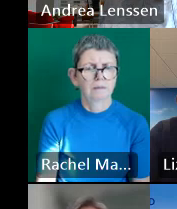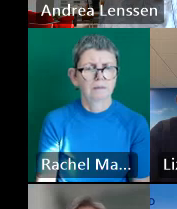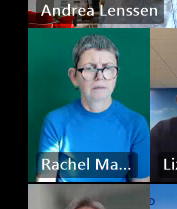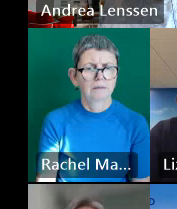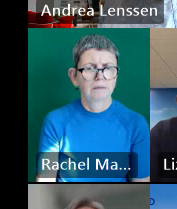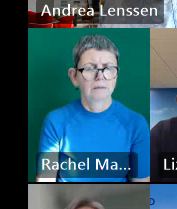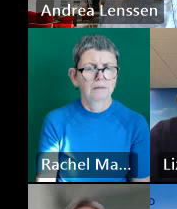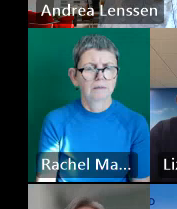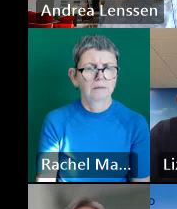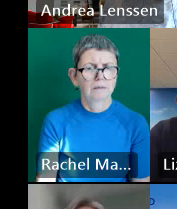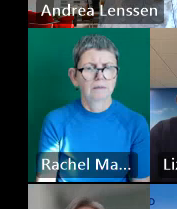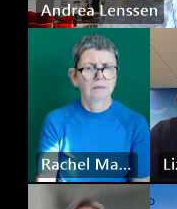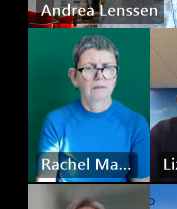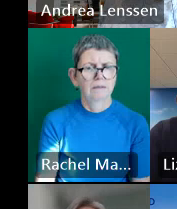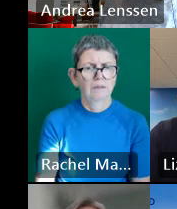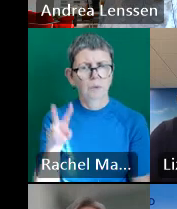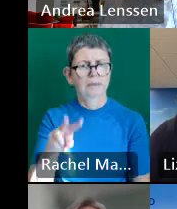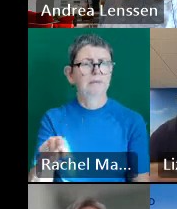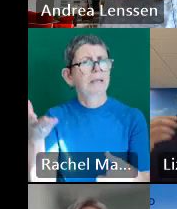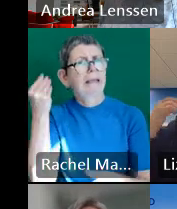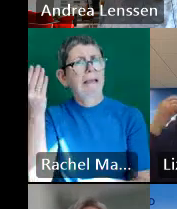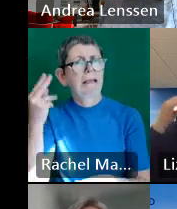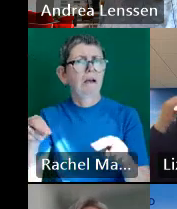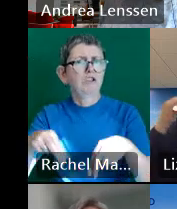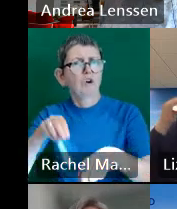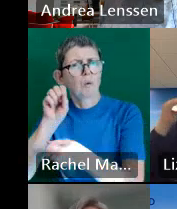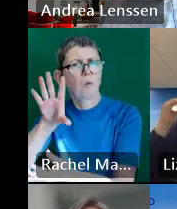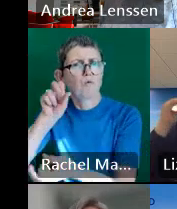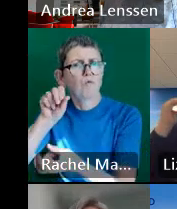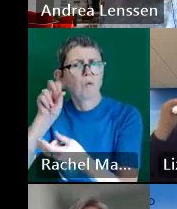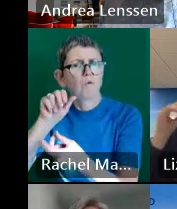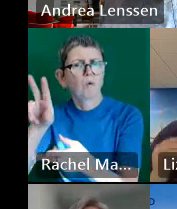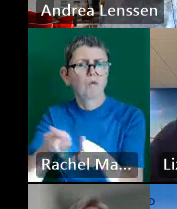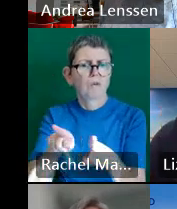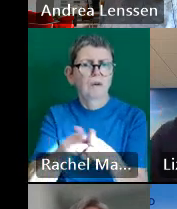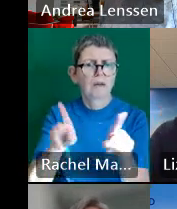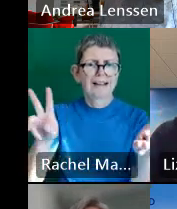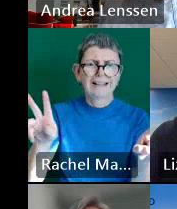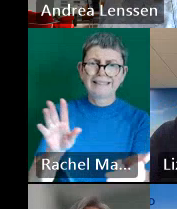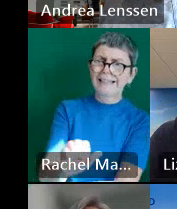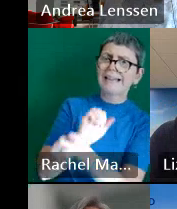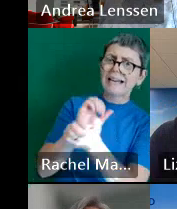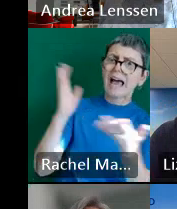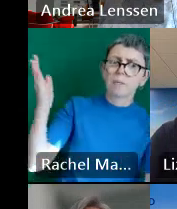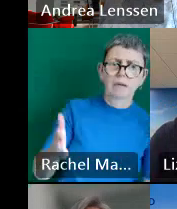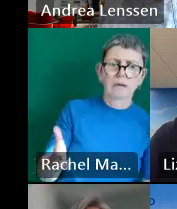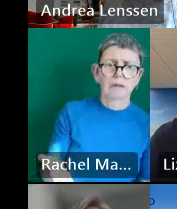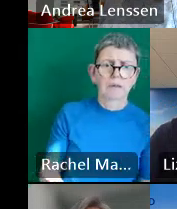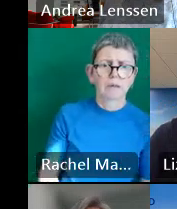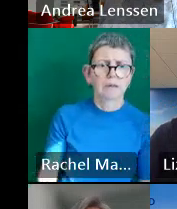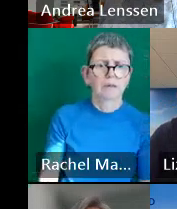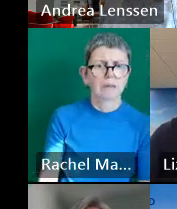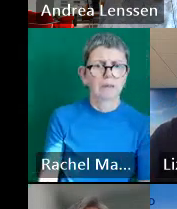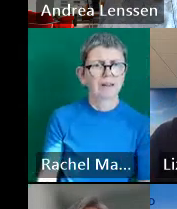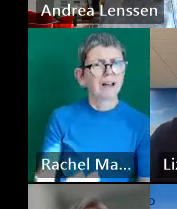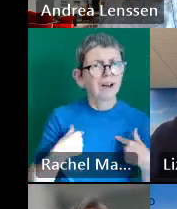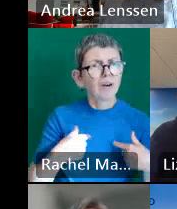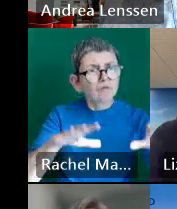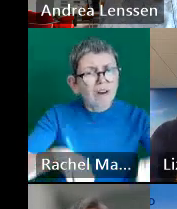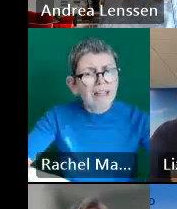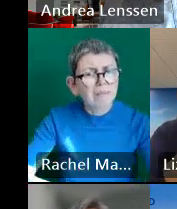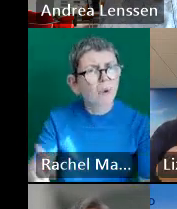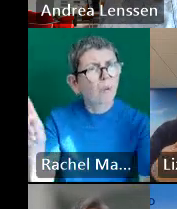no reference. This is kidnapping. This is the second time you guys kidnapping me. And I was like, what? Great, but they're